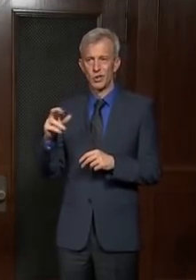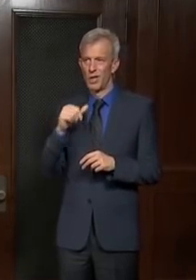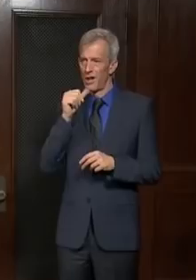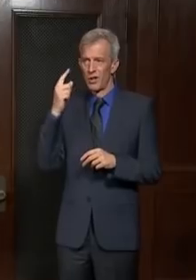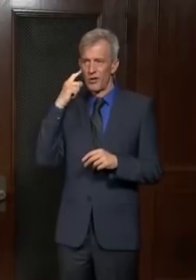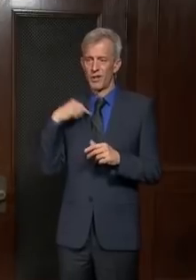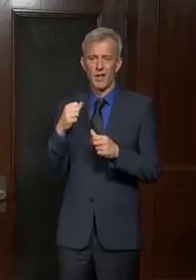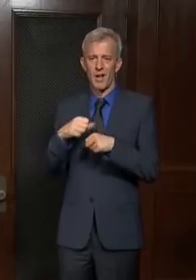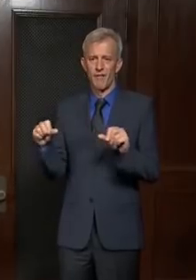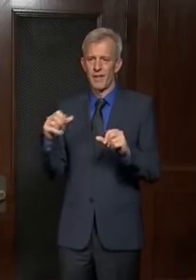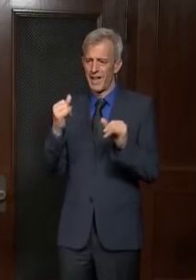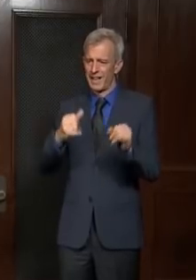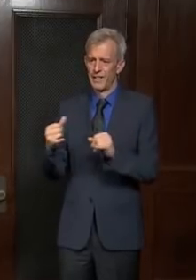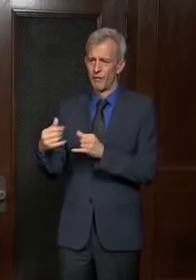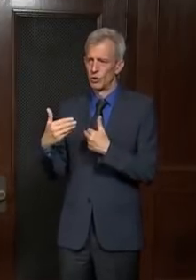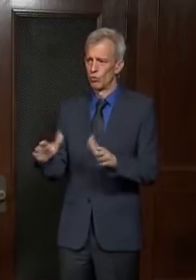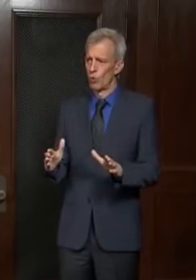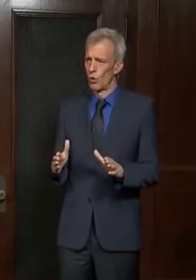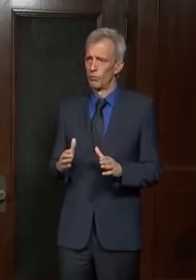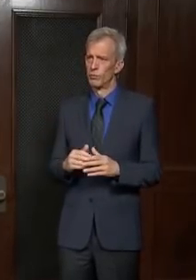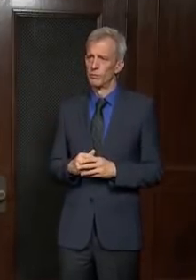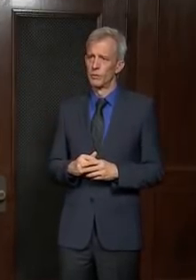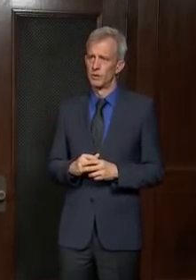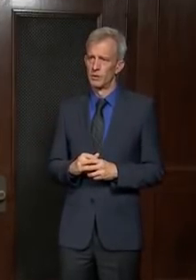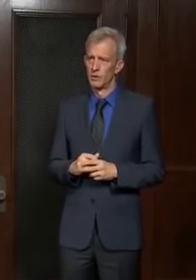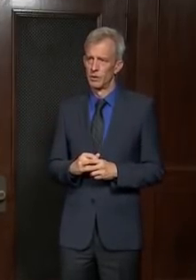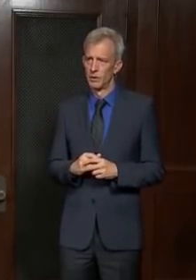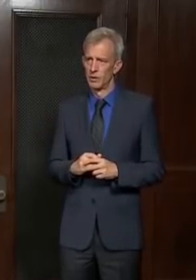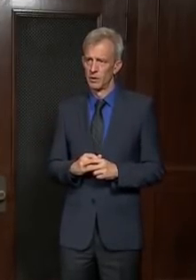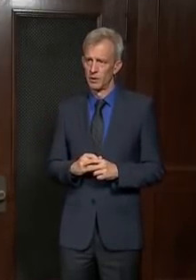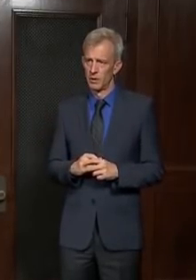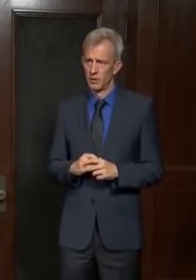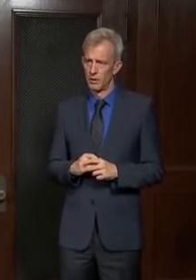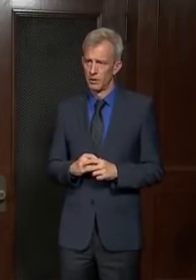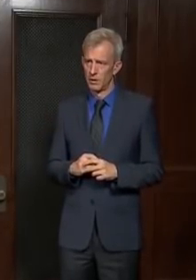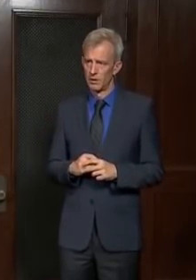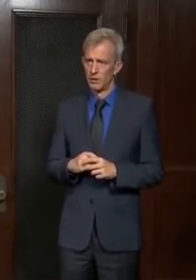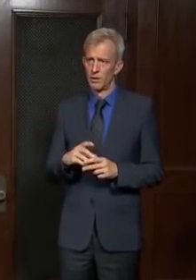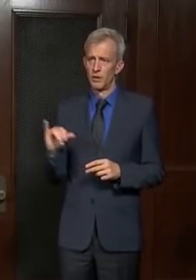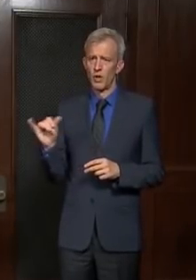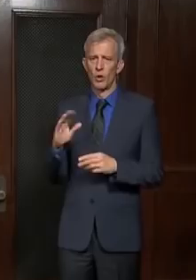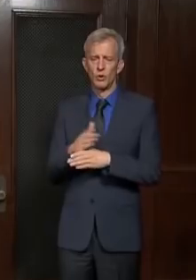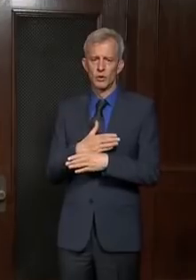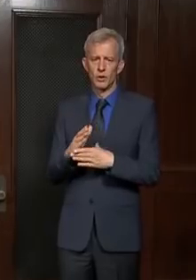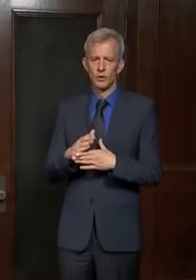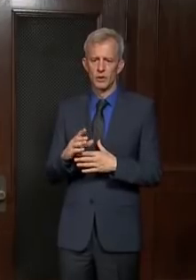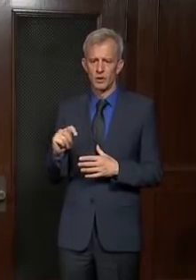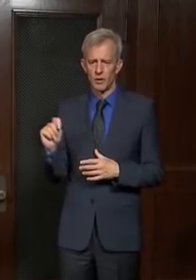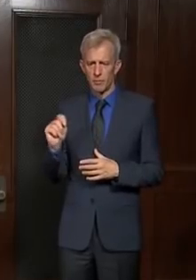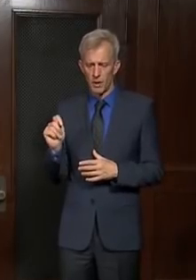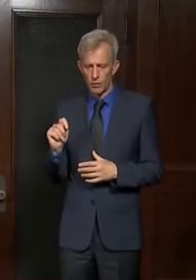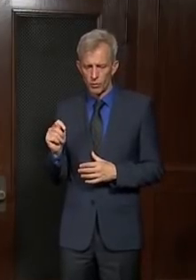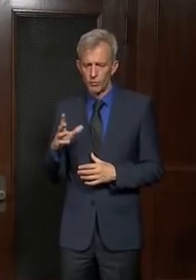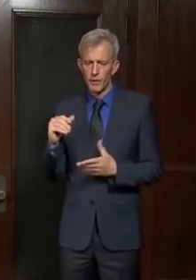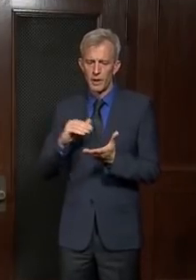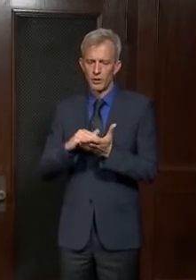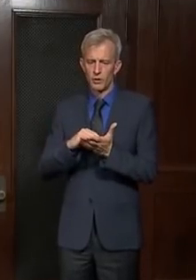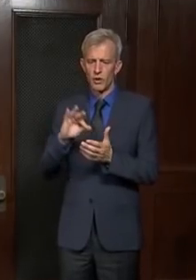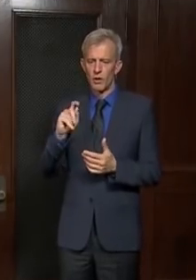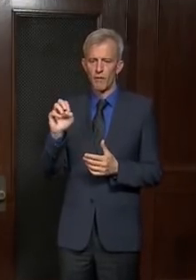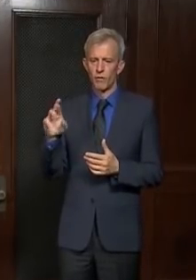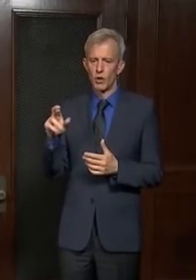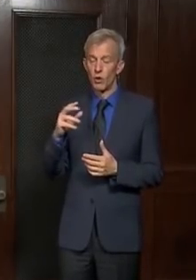individual rooms to go into. And they also share a bathroom, and Dr. Ferrer said that even people